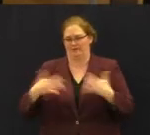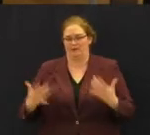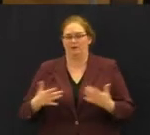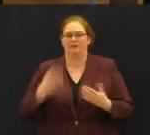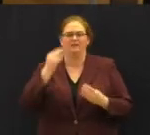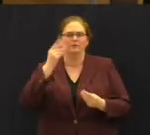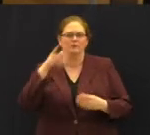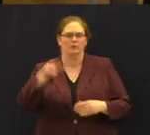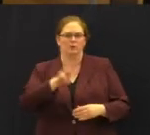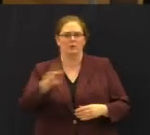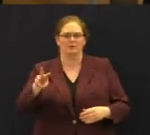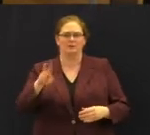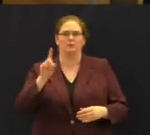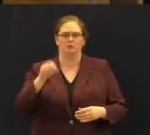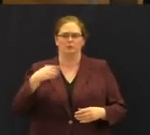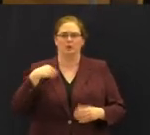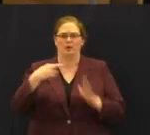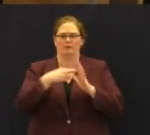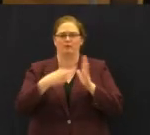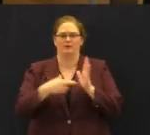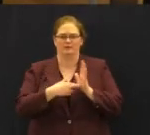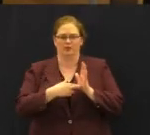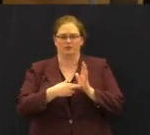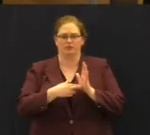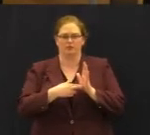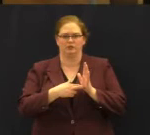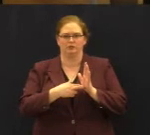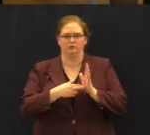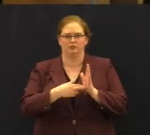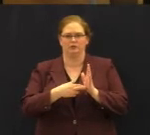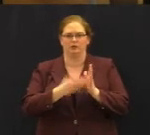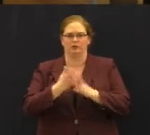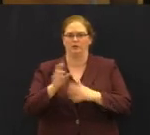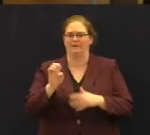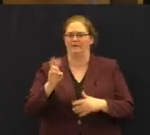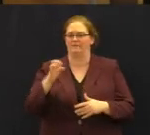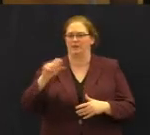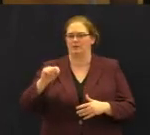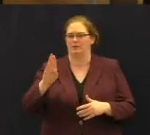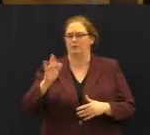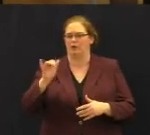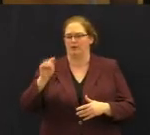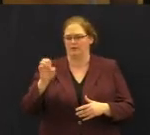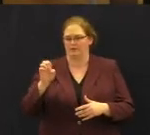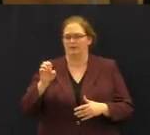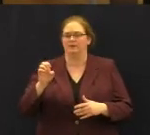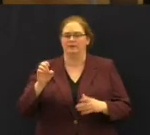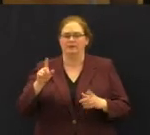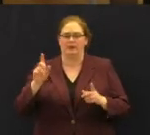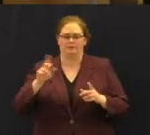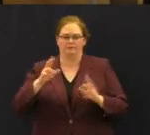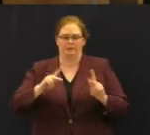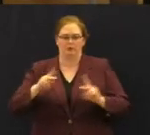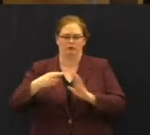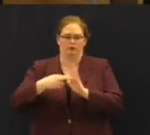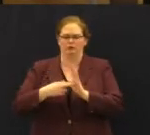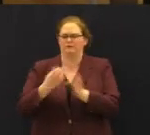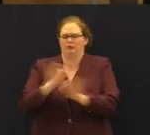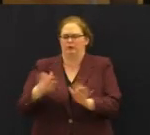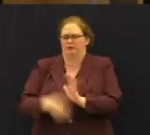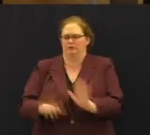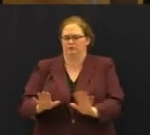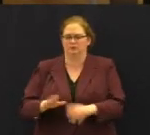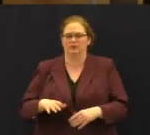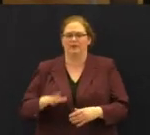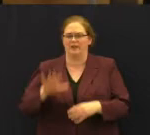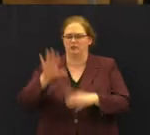the website, but we do have a registration through Eventbrite that residents can register for free and take a